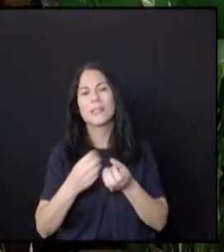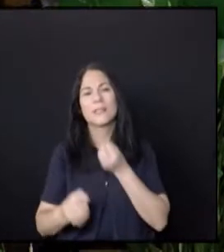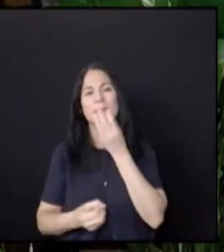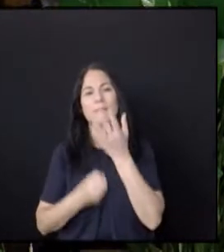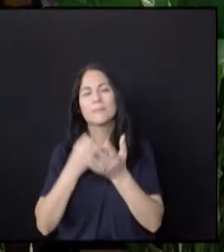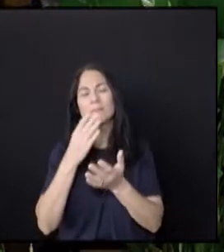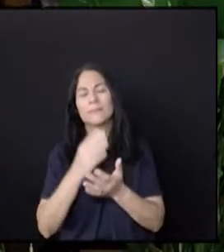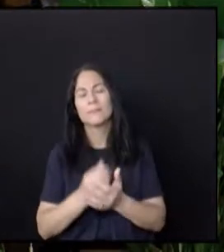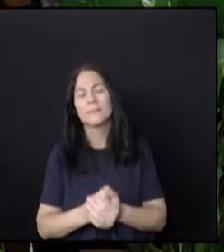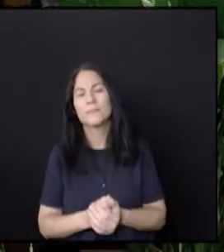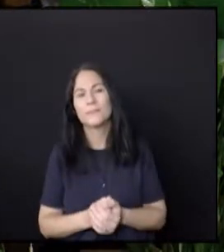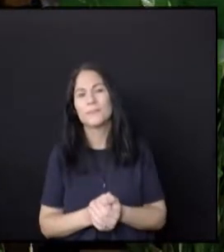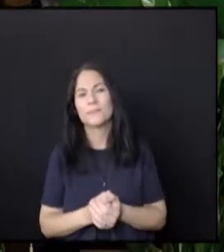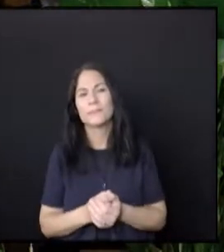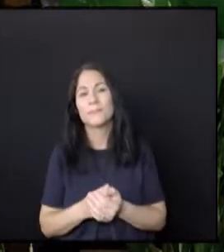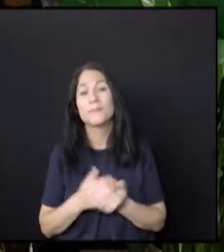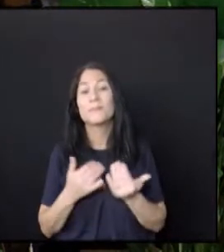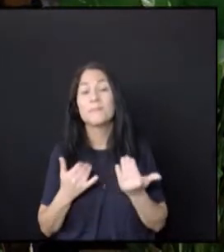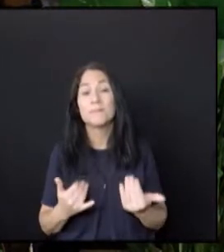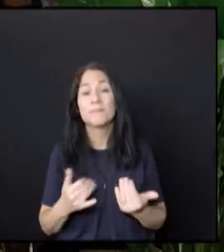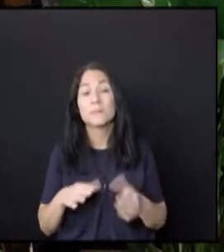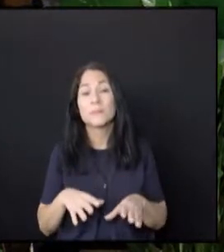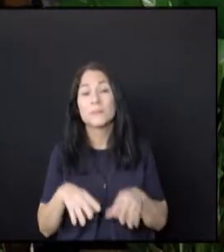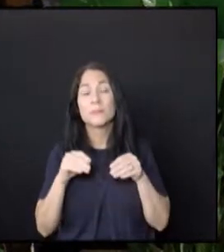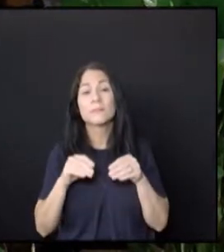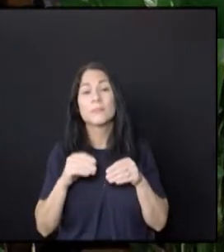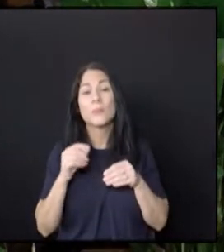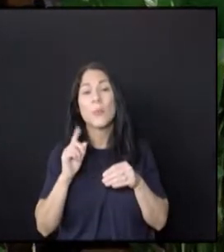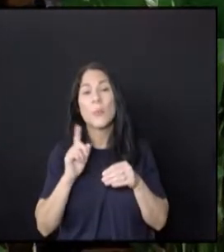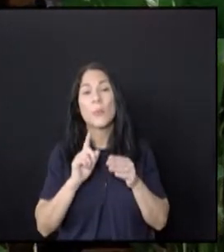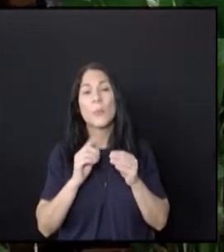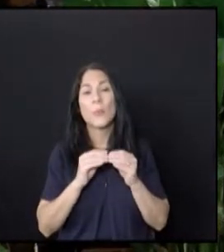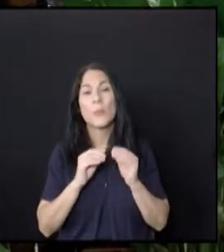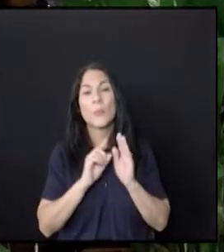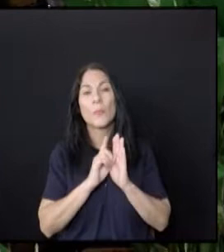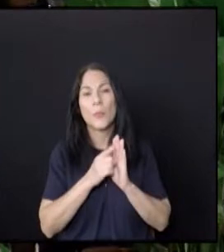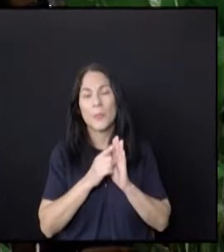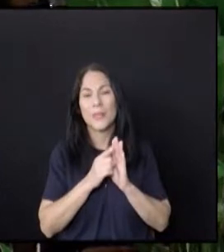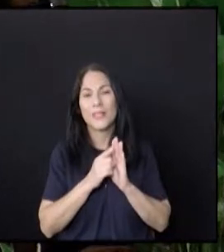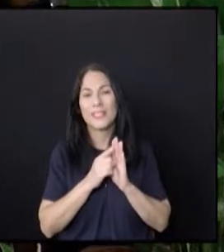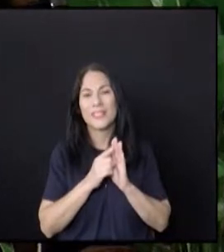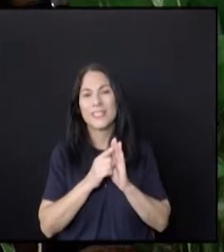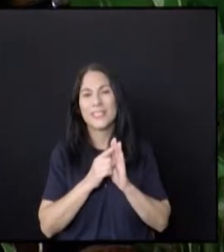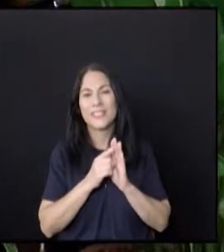Take just a moment, one more moment.